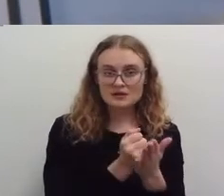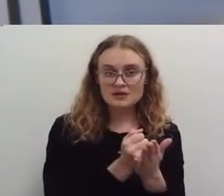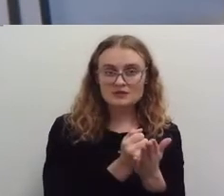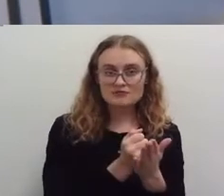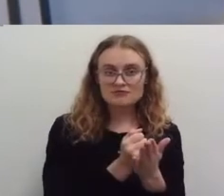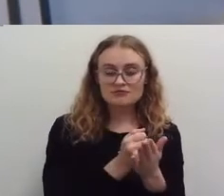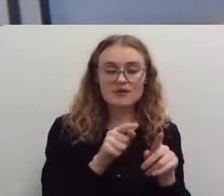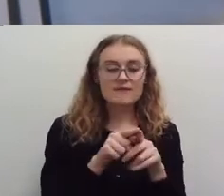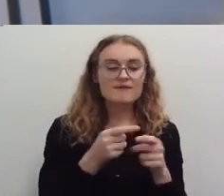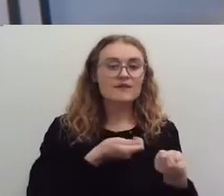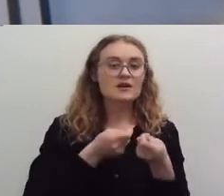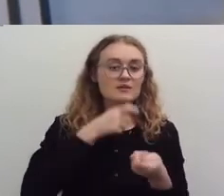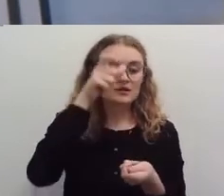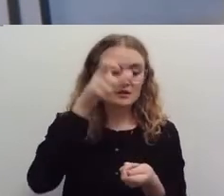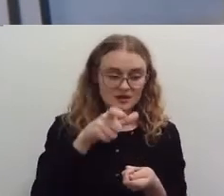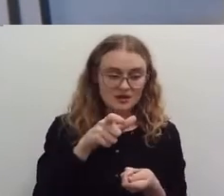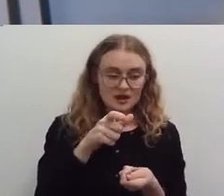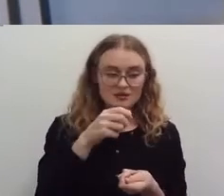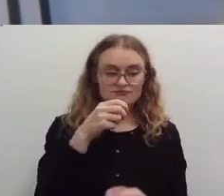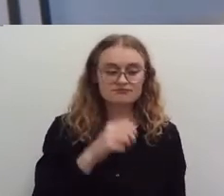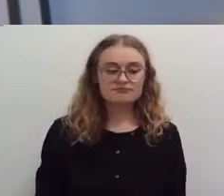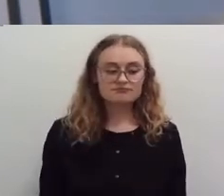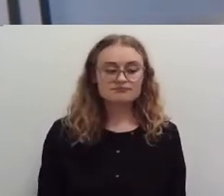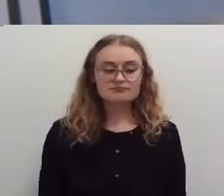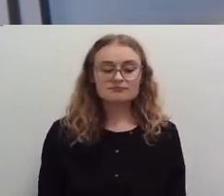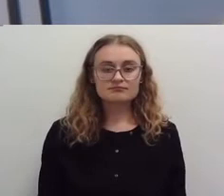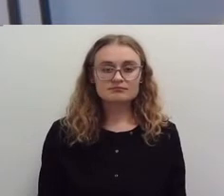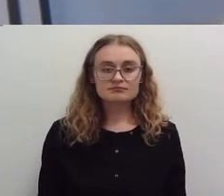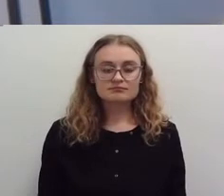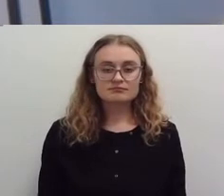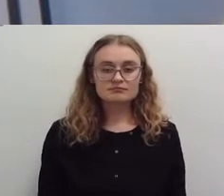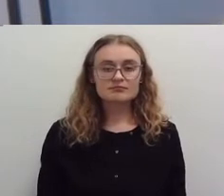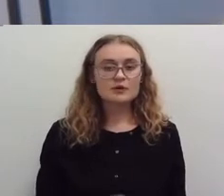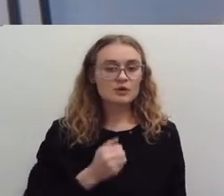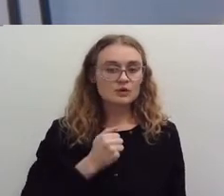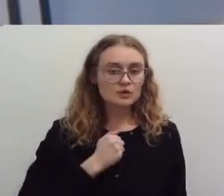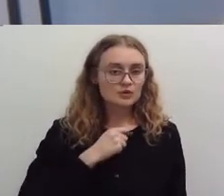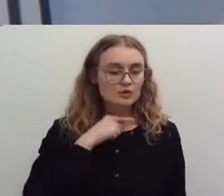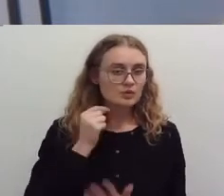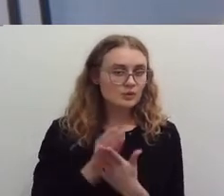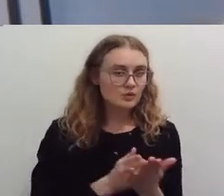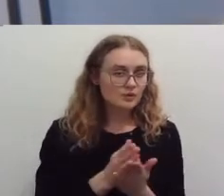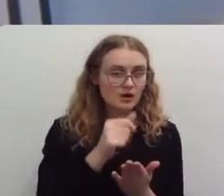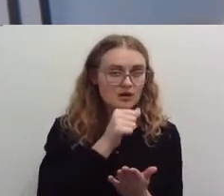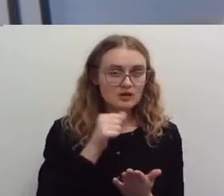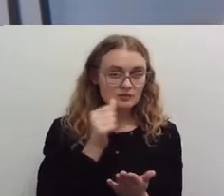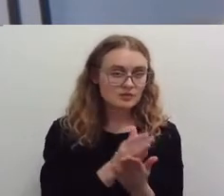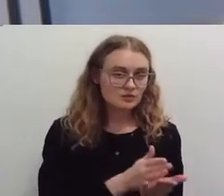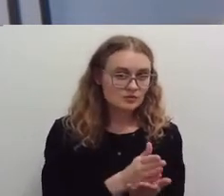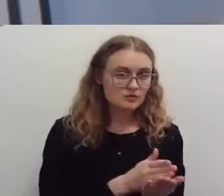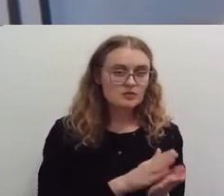have personal experience of the social service system as I was placed in foster care when I was around 16 years old.